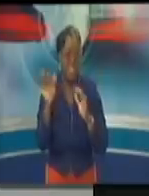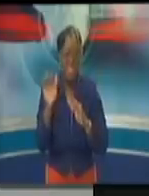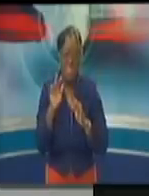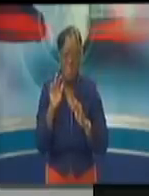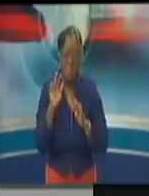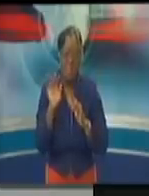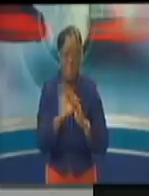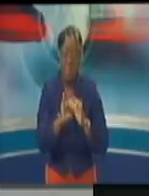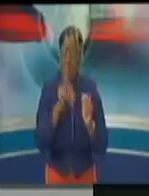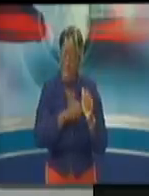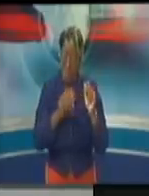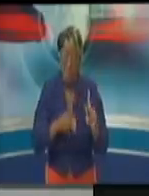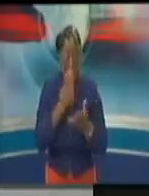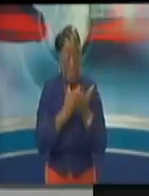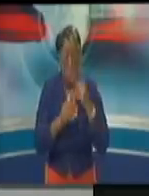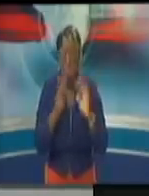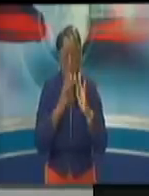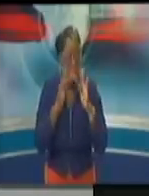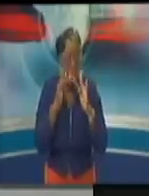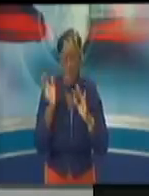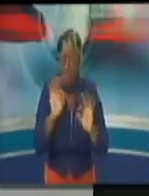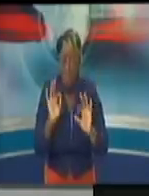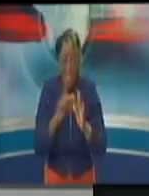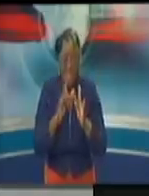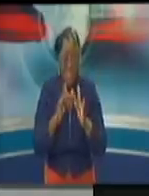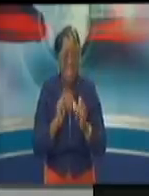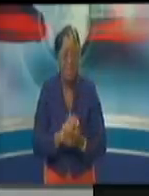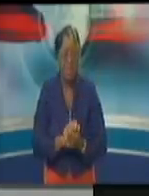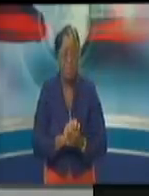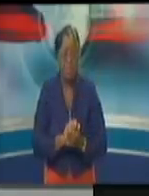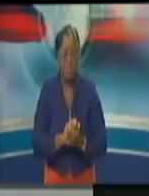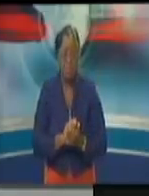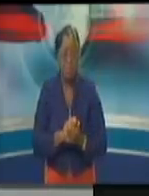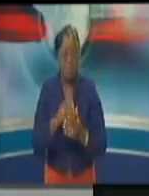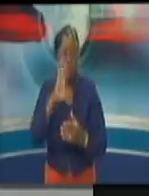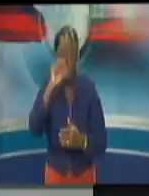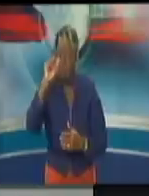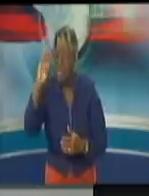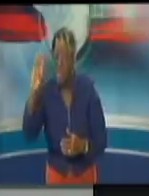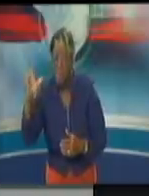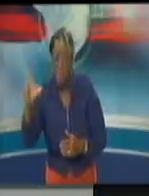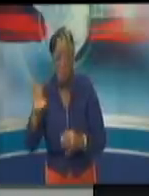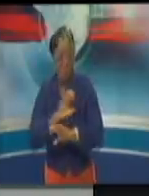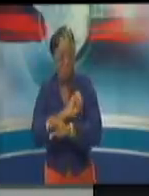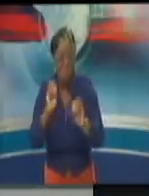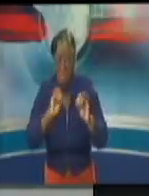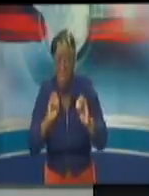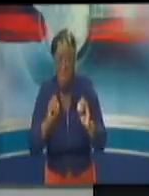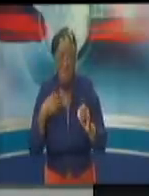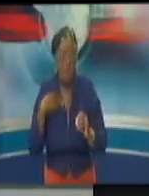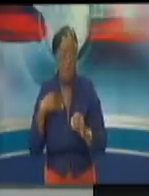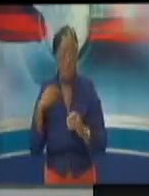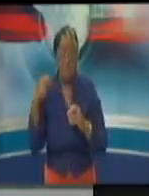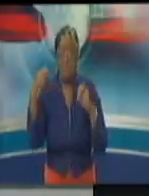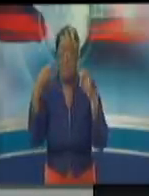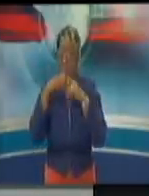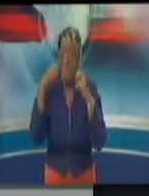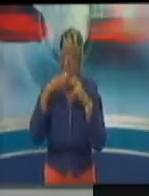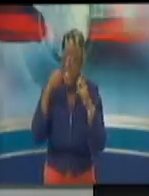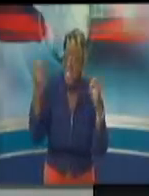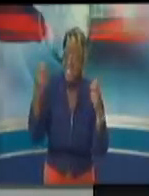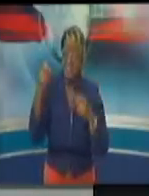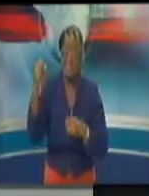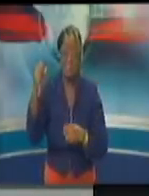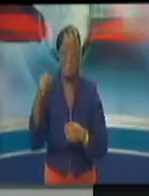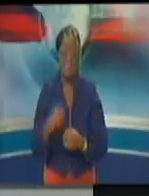access who do not have board games, cable. Any advice for them? You know, some of them may be tempted,